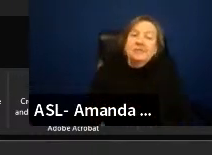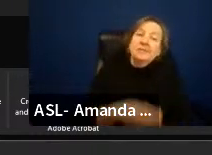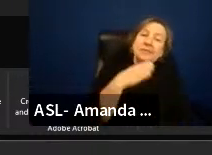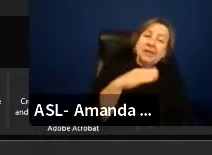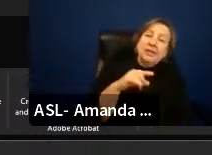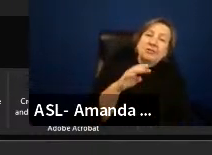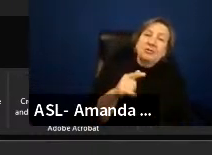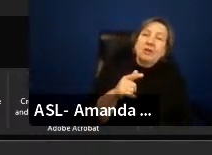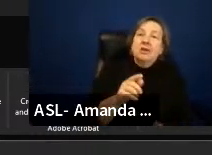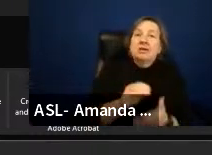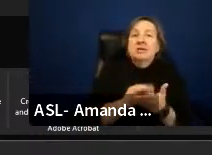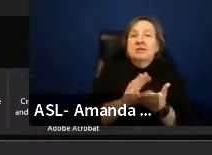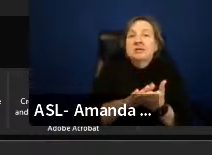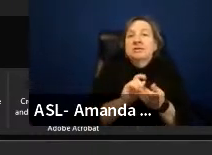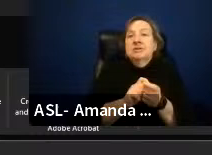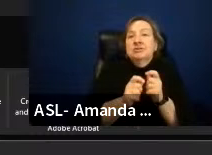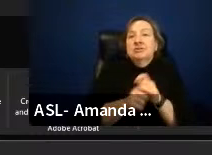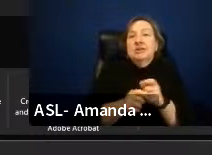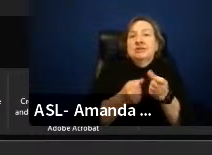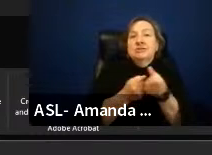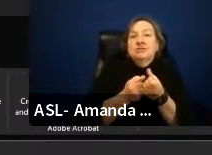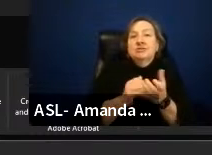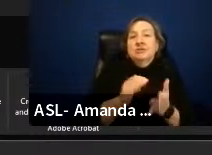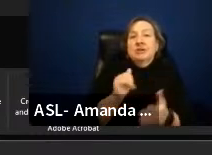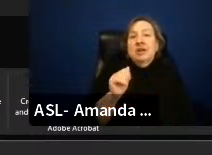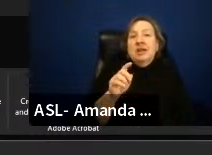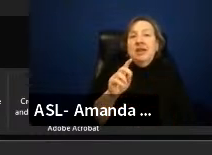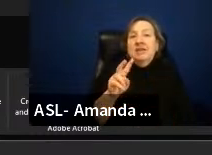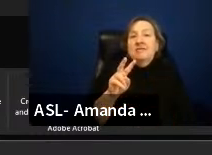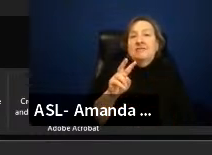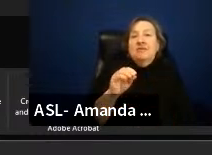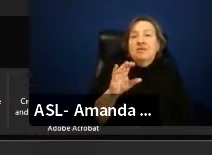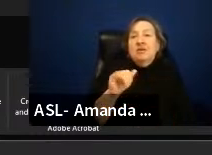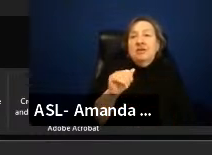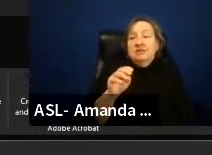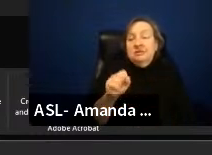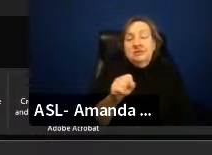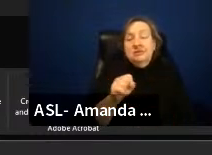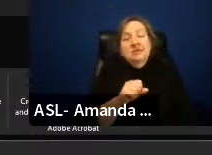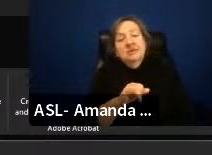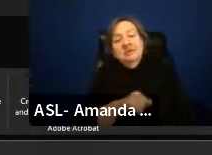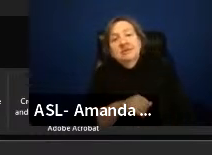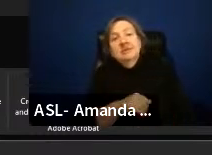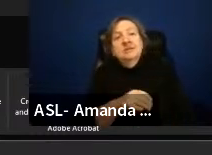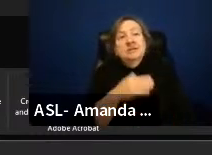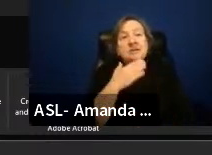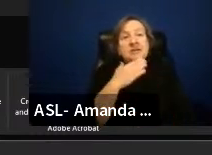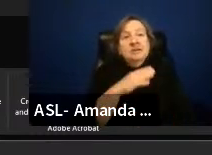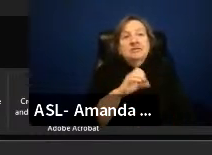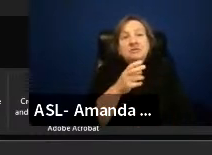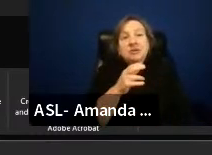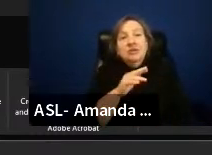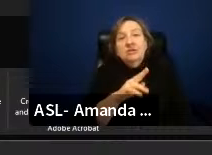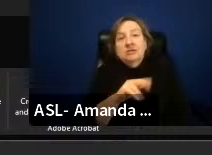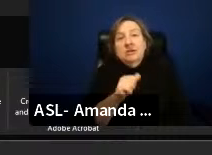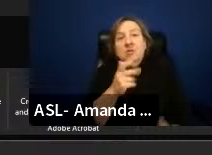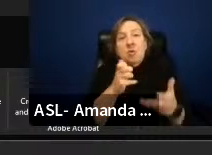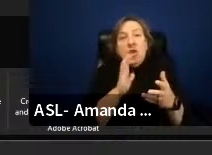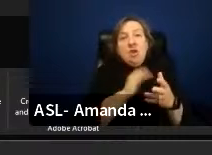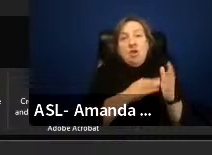it to advocates. And- Yeah, Shavonna McEwen, I would just, again, in an effort to have our language